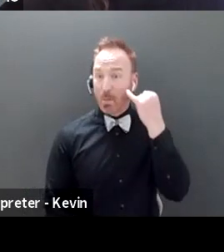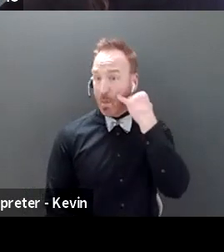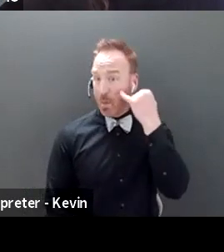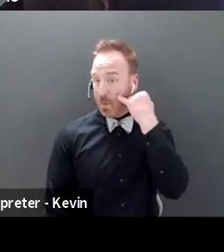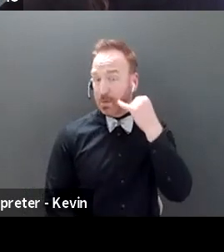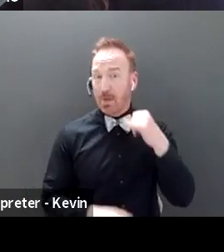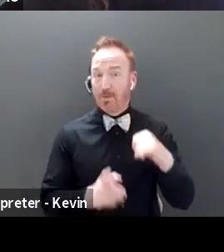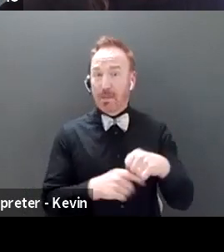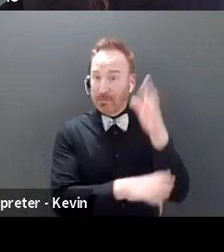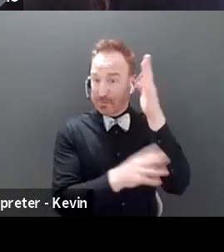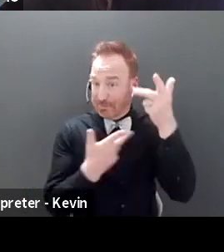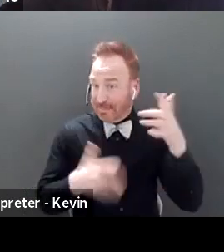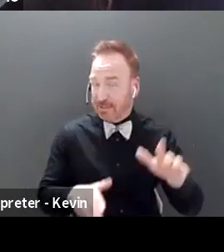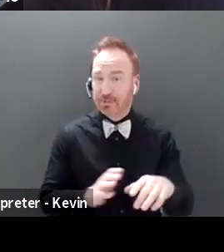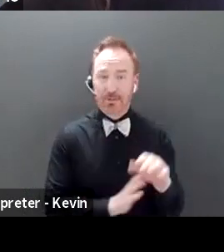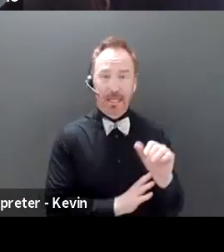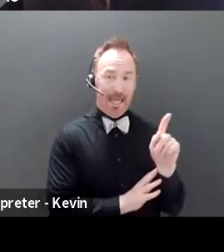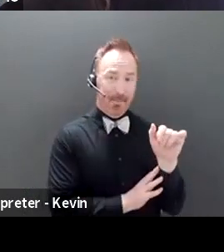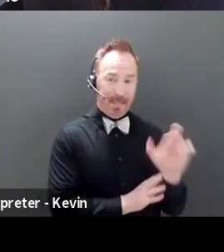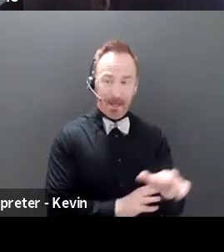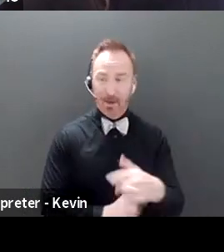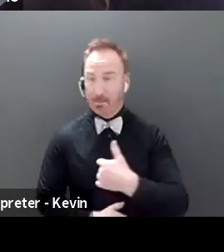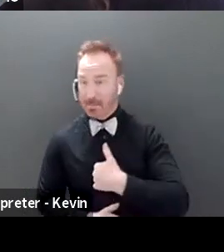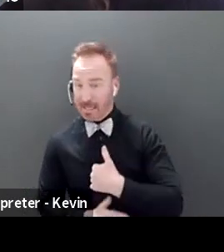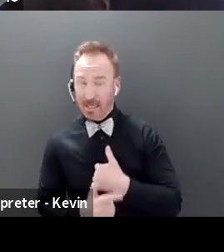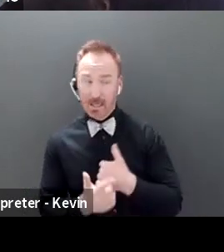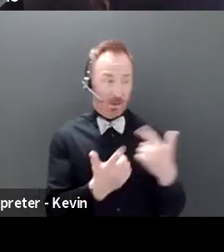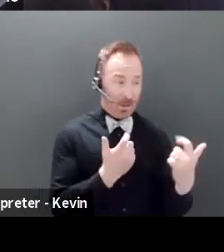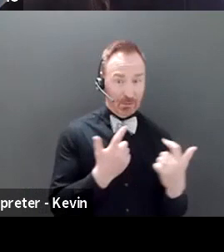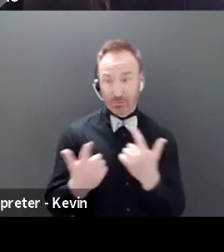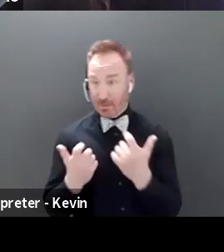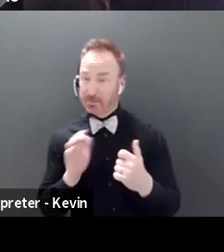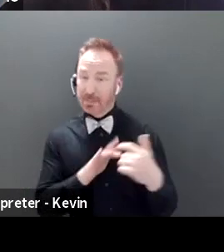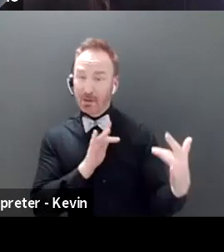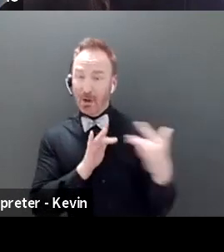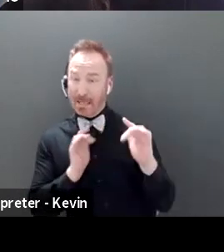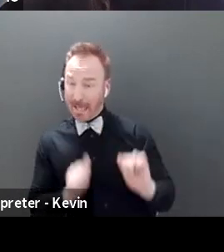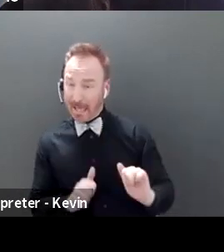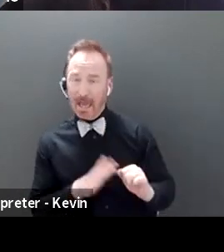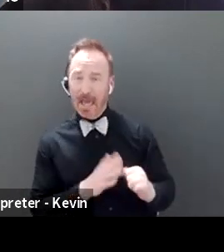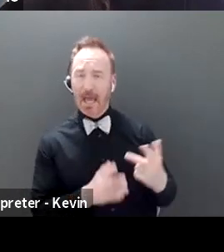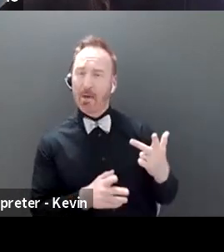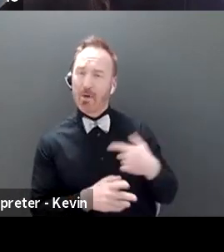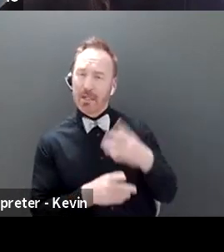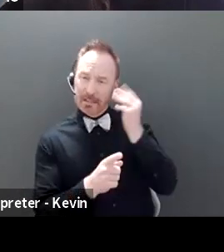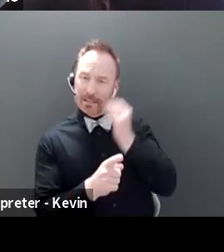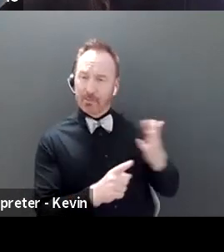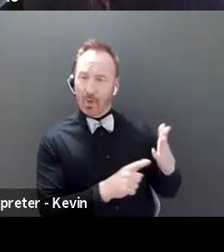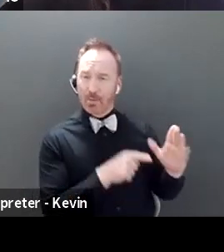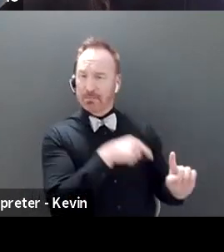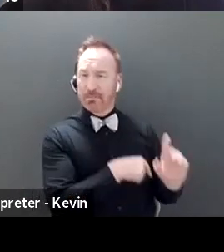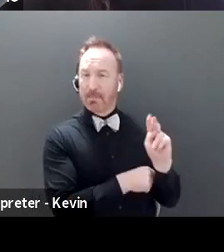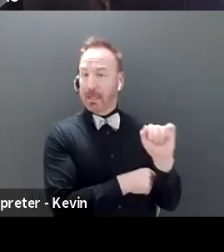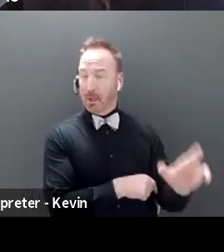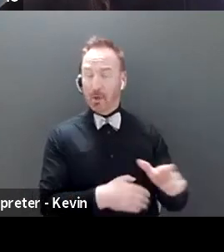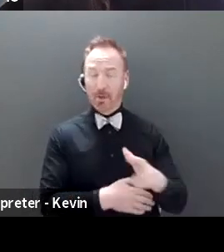the event, please feel free to reach out to me and I can coordinate with Amir. And so again, pleasure to meet